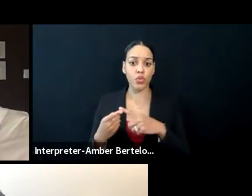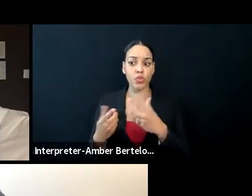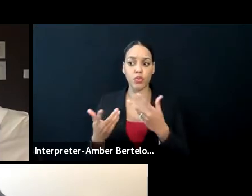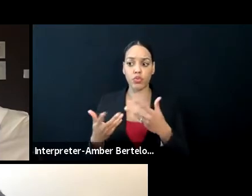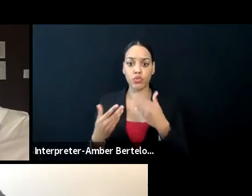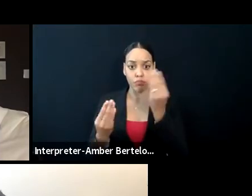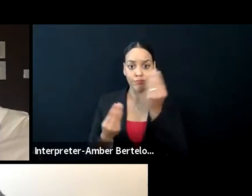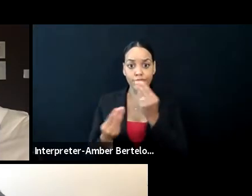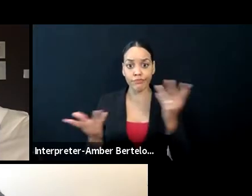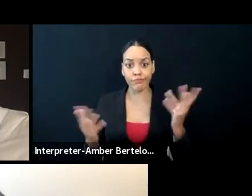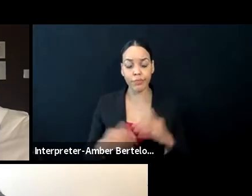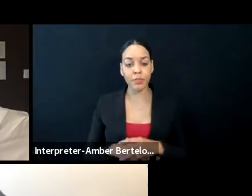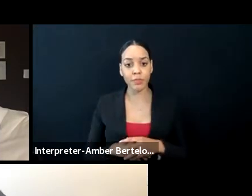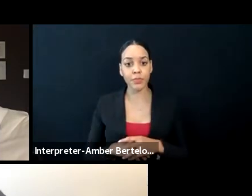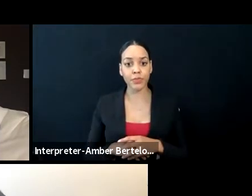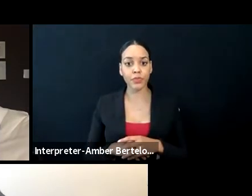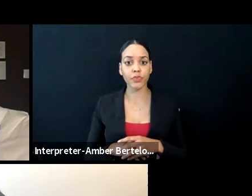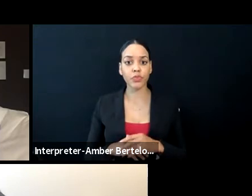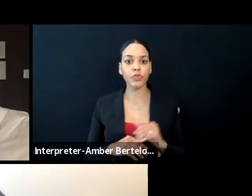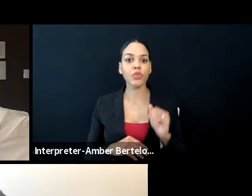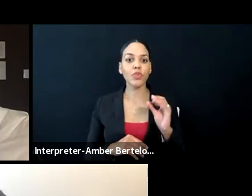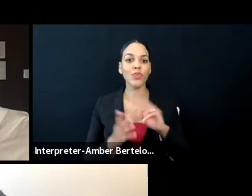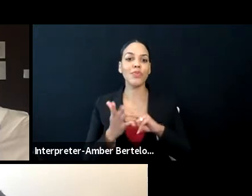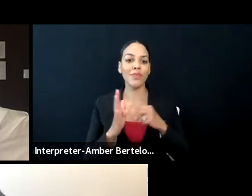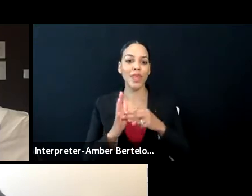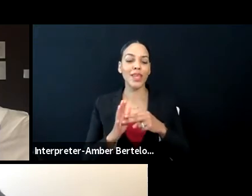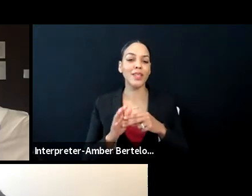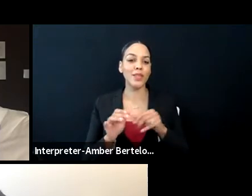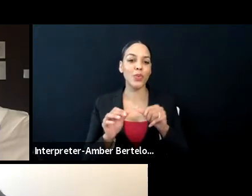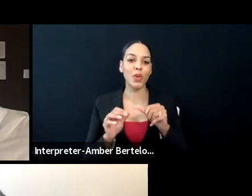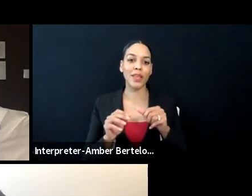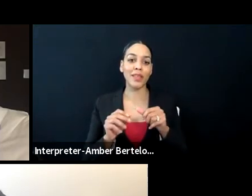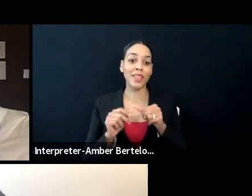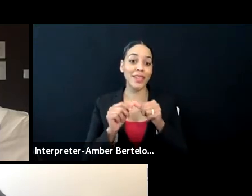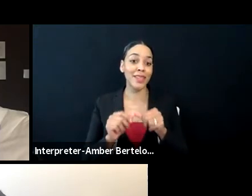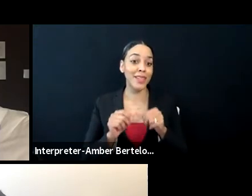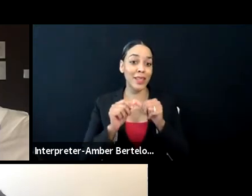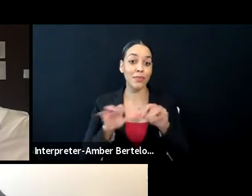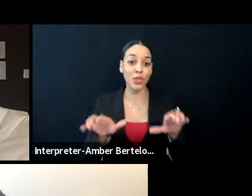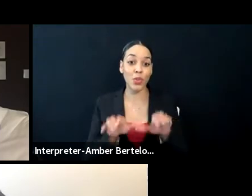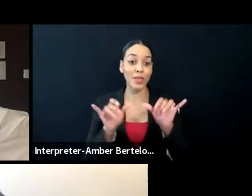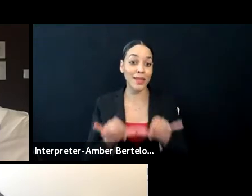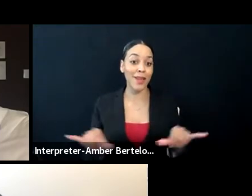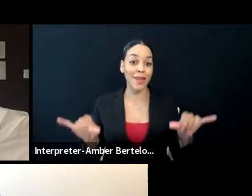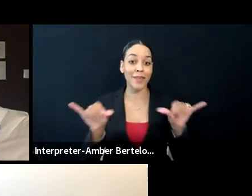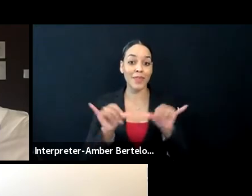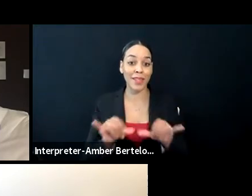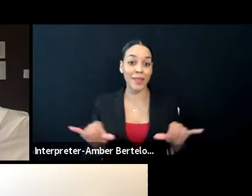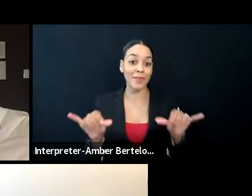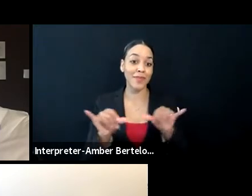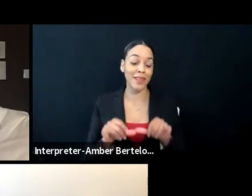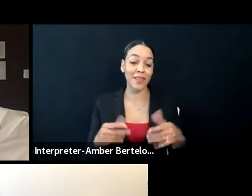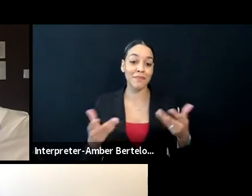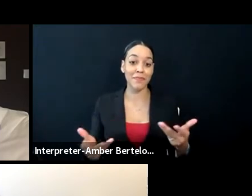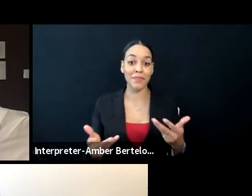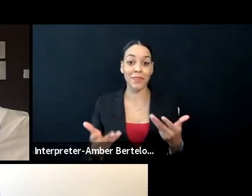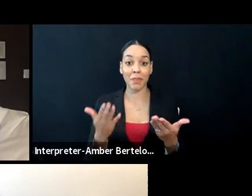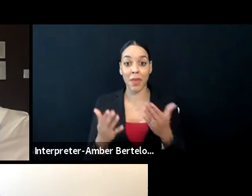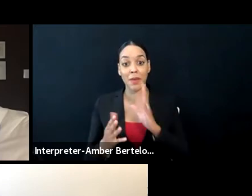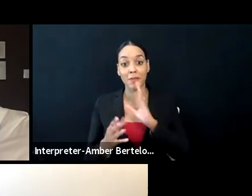to tell. So we keep doing all the other things. And I think if I'm speaking specifically about